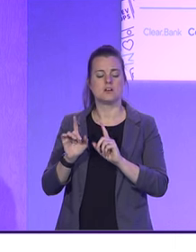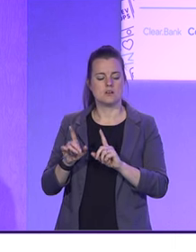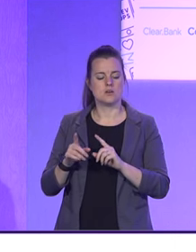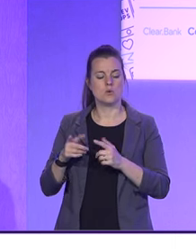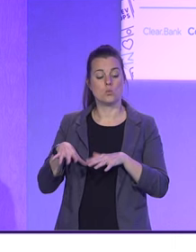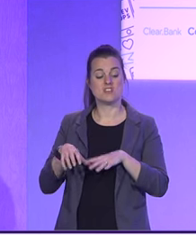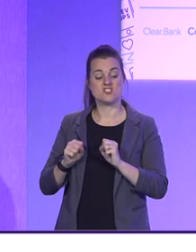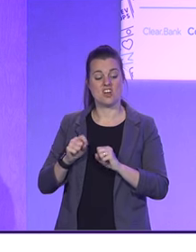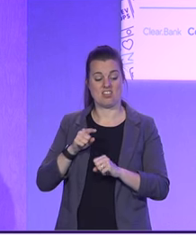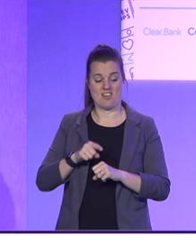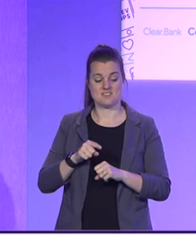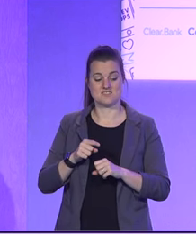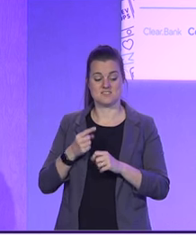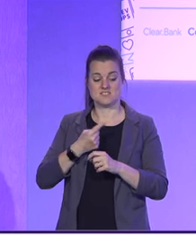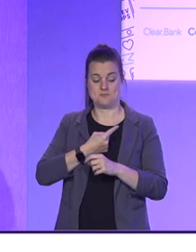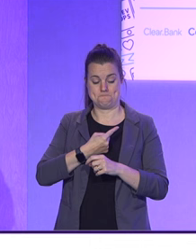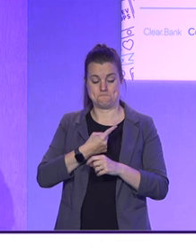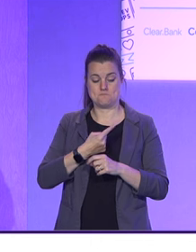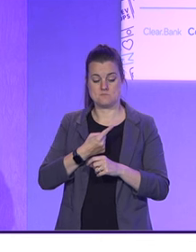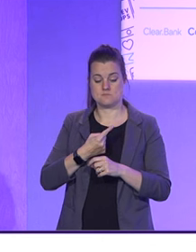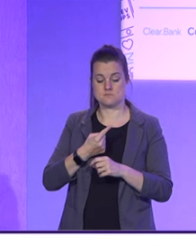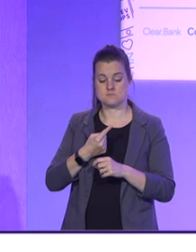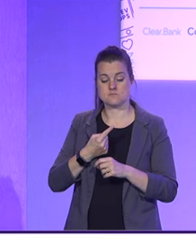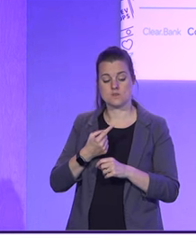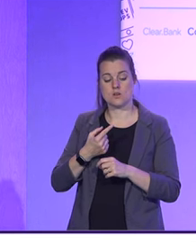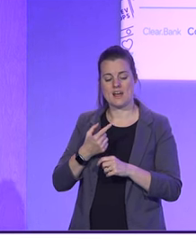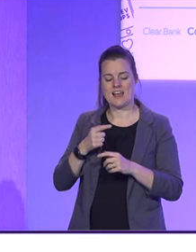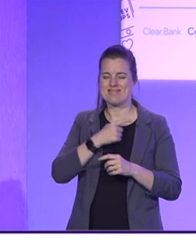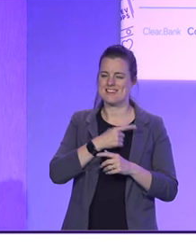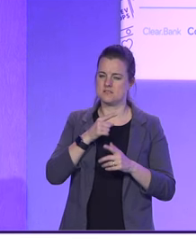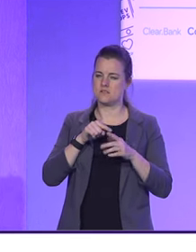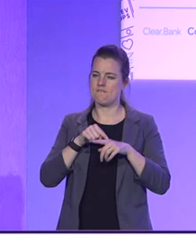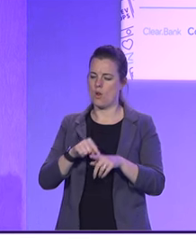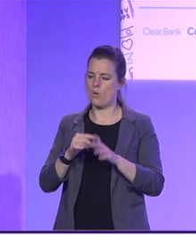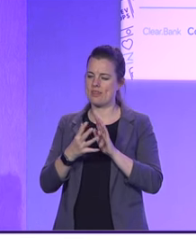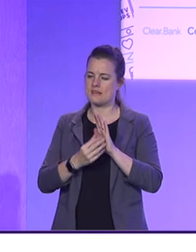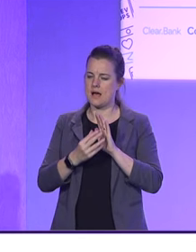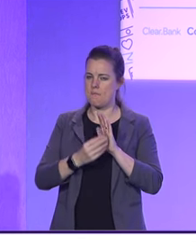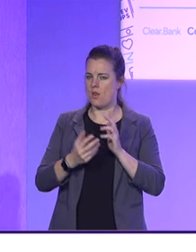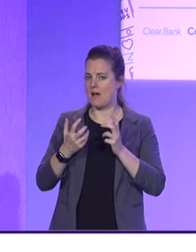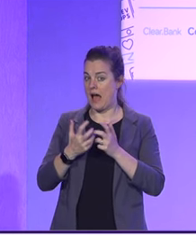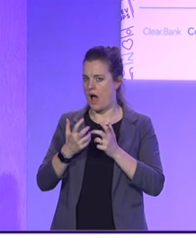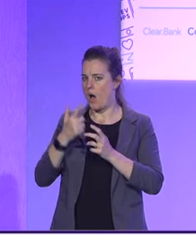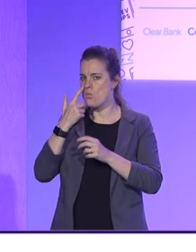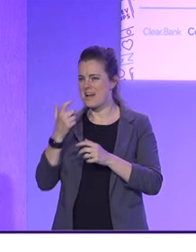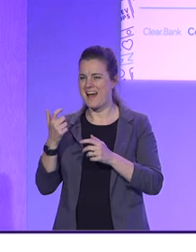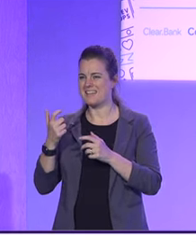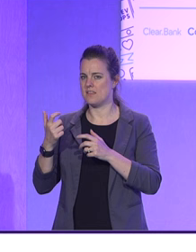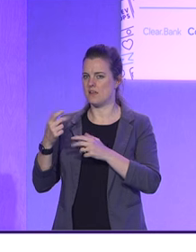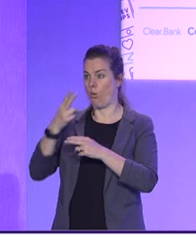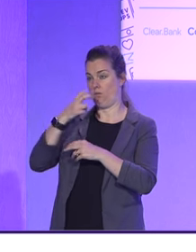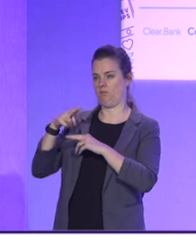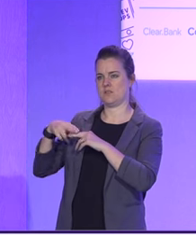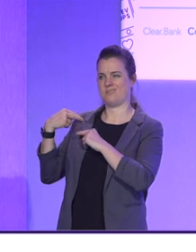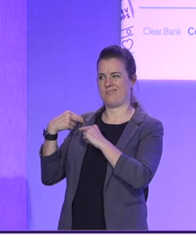this some years ago. It's about how we can do this in an agile way. Okay, so